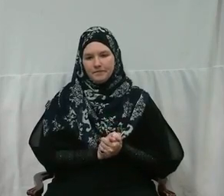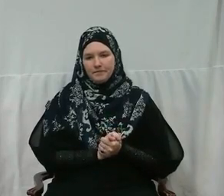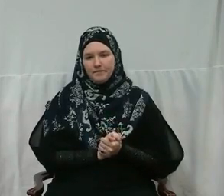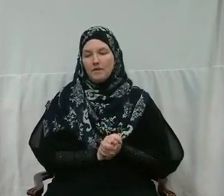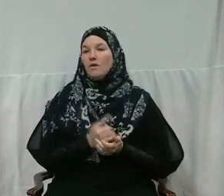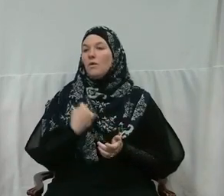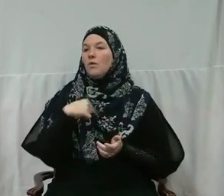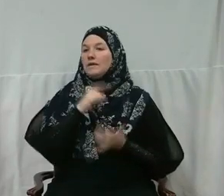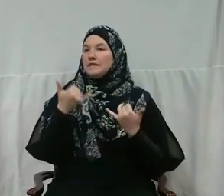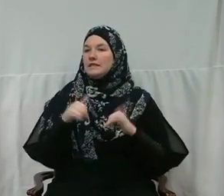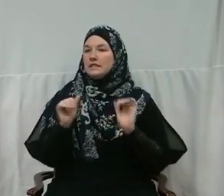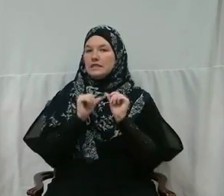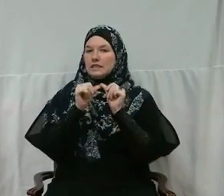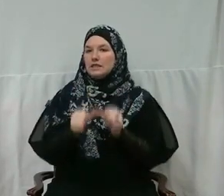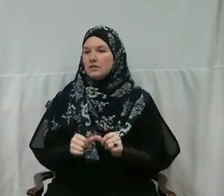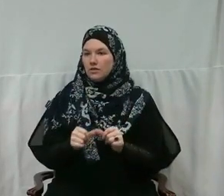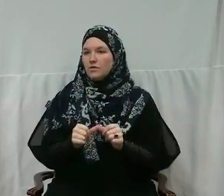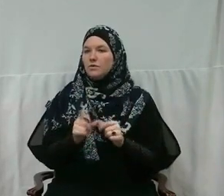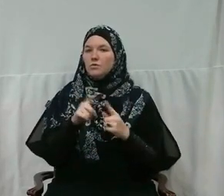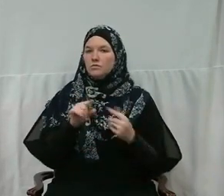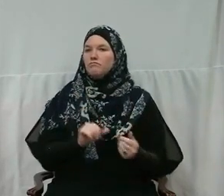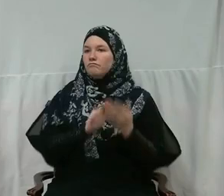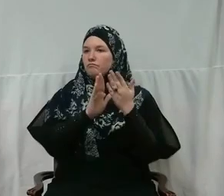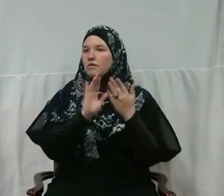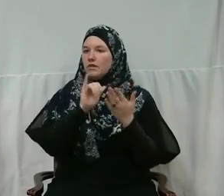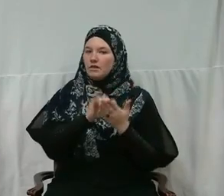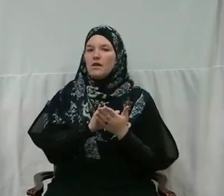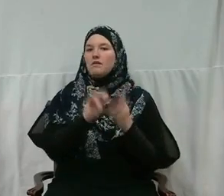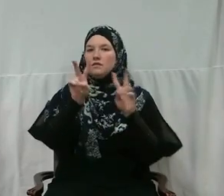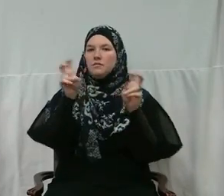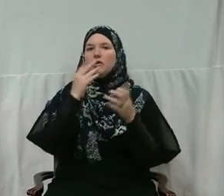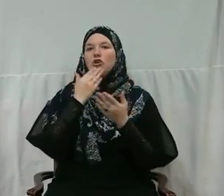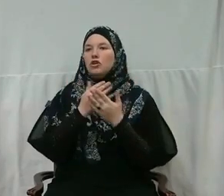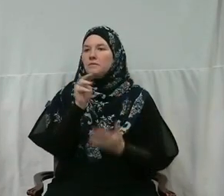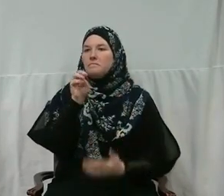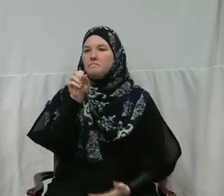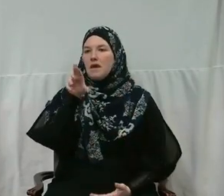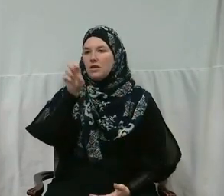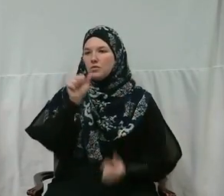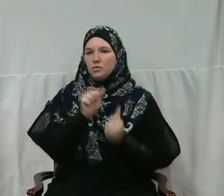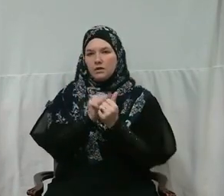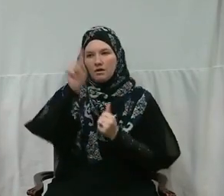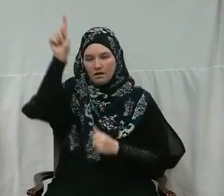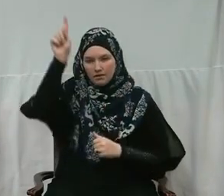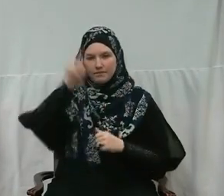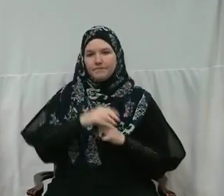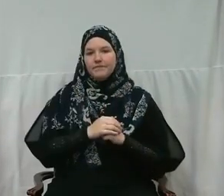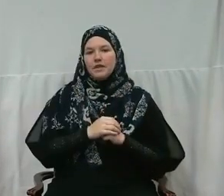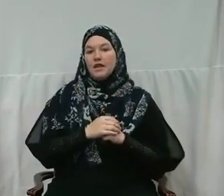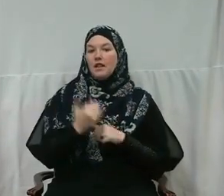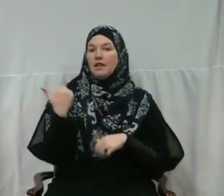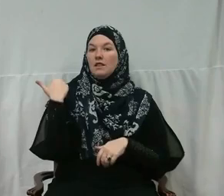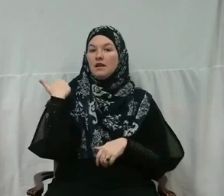We are still continuing to tackle the issue of good manners with Allah subhanahu wa ta'ala. And last time